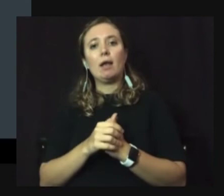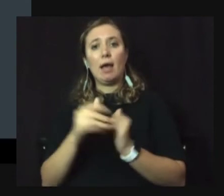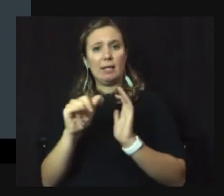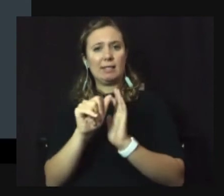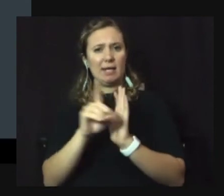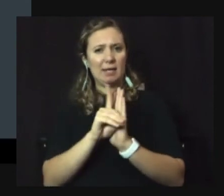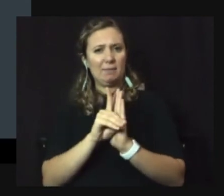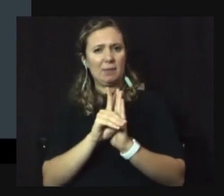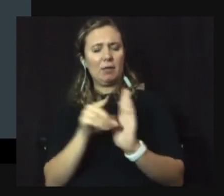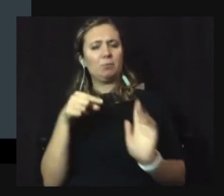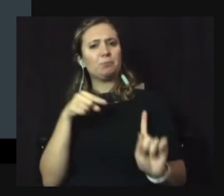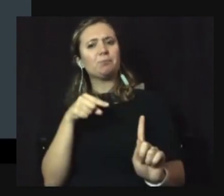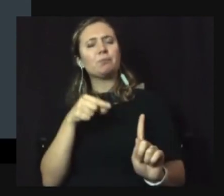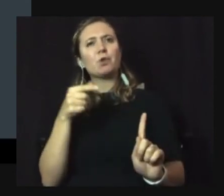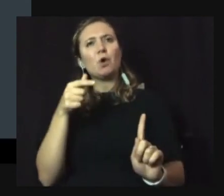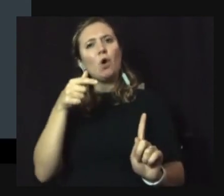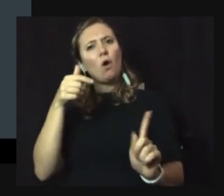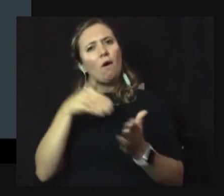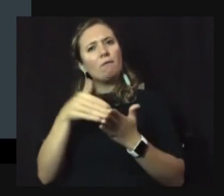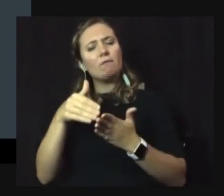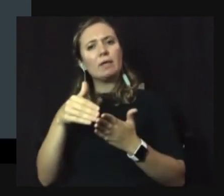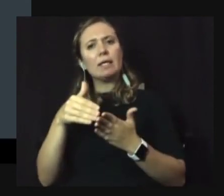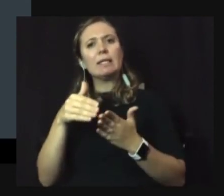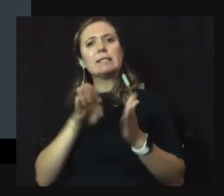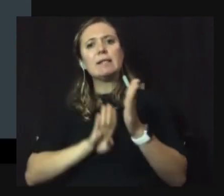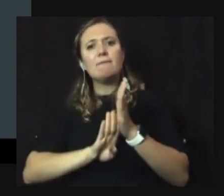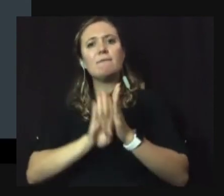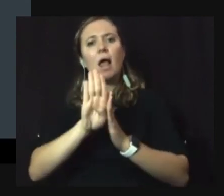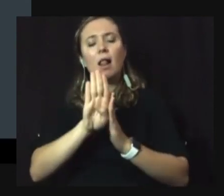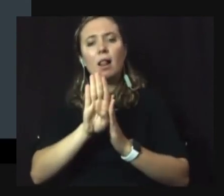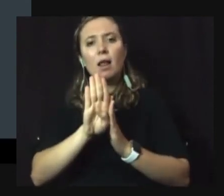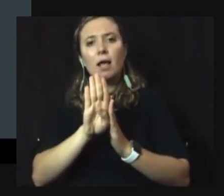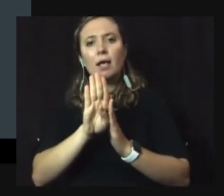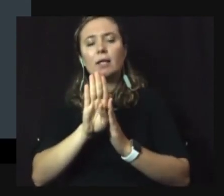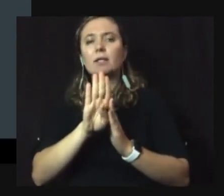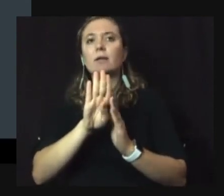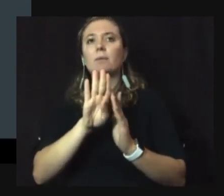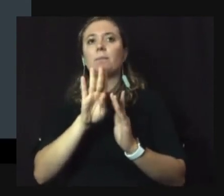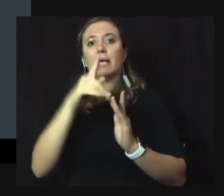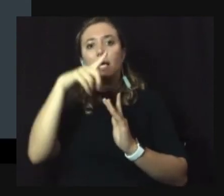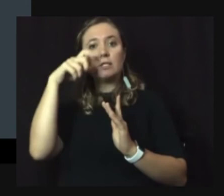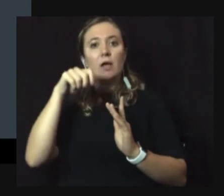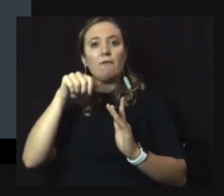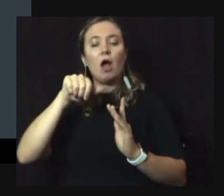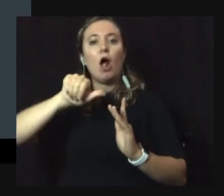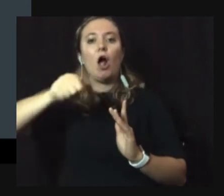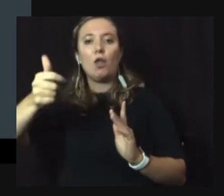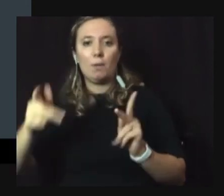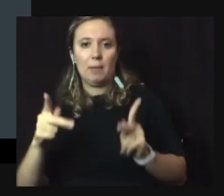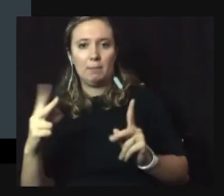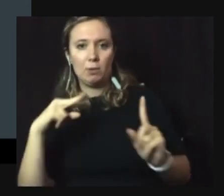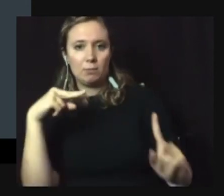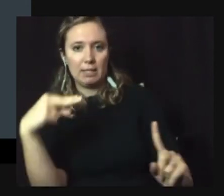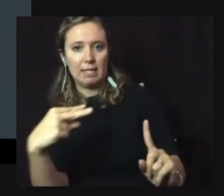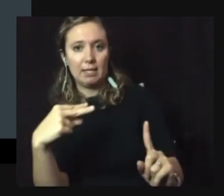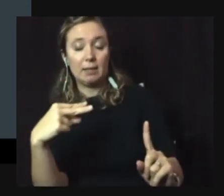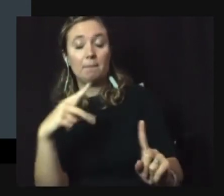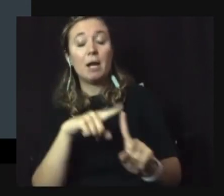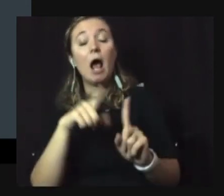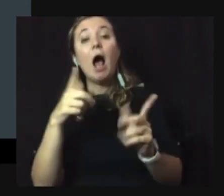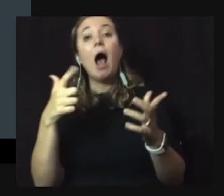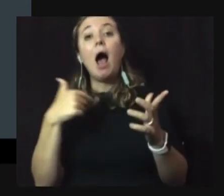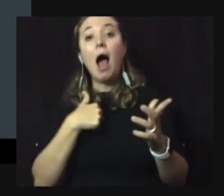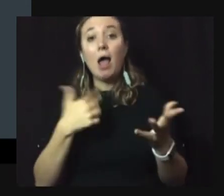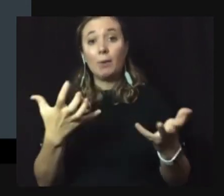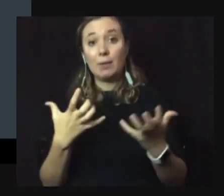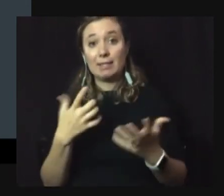it's often developed in relation to the perception of another person. And what I want to say is